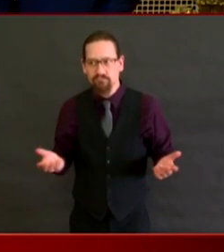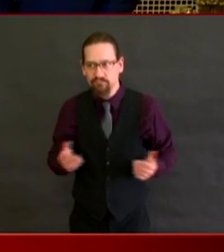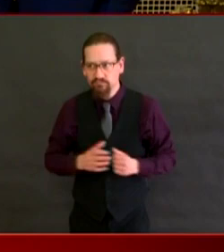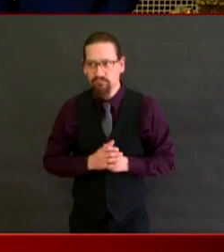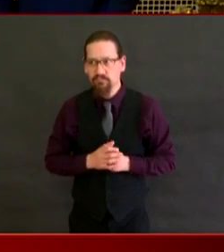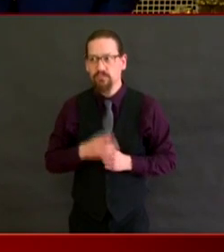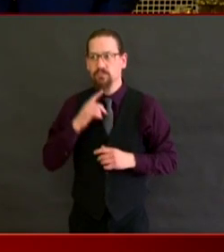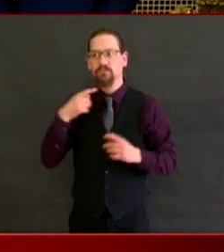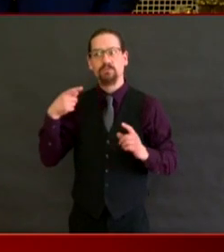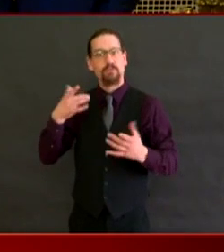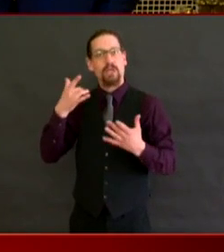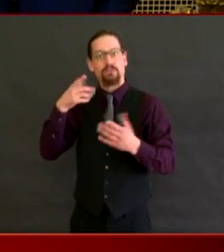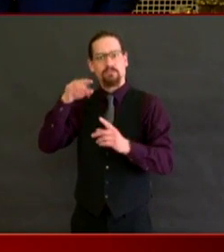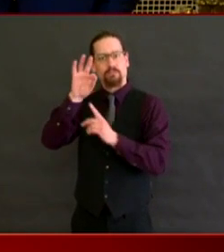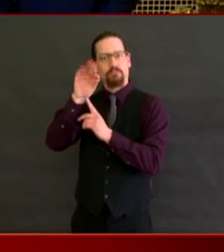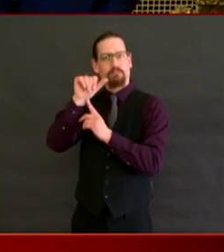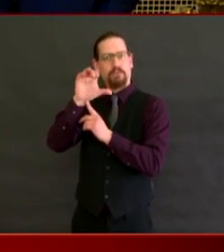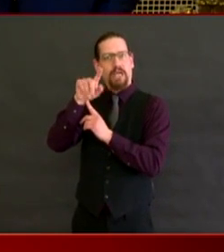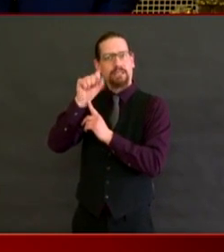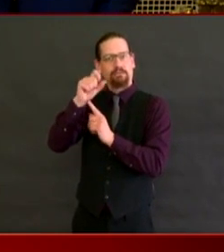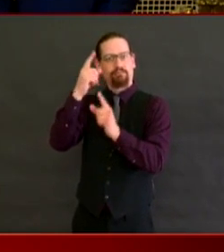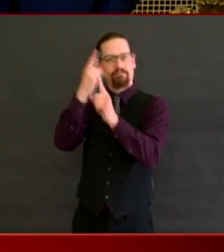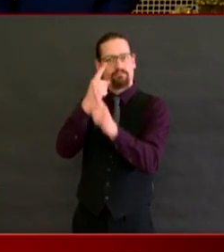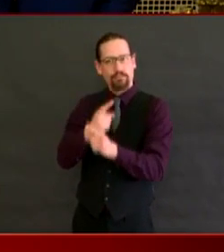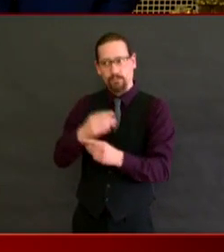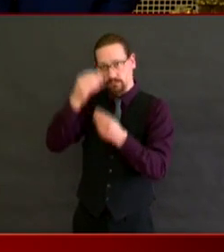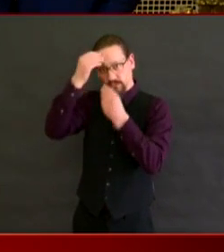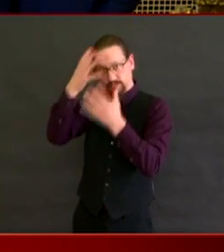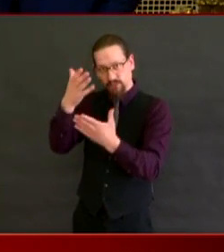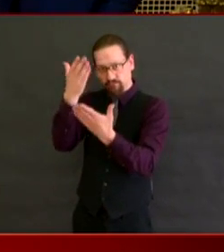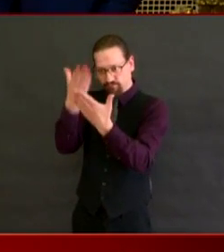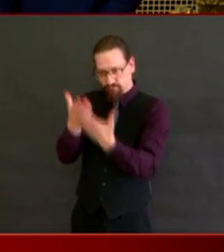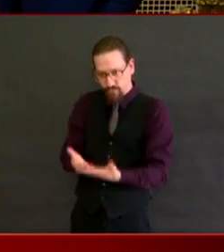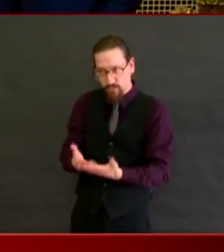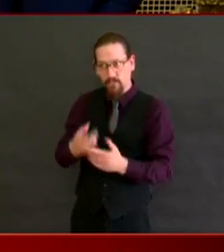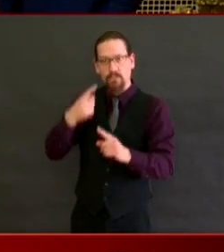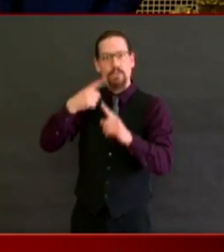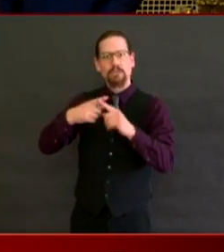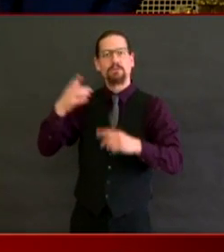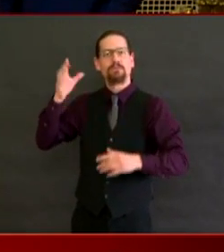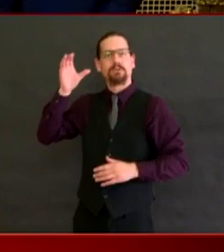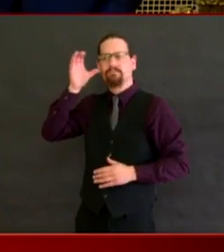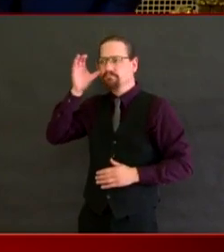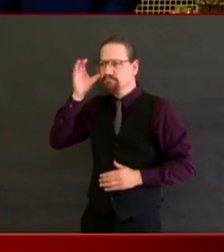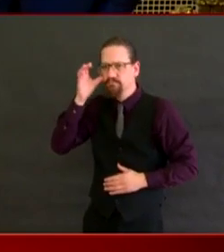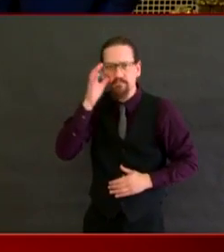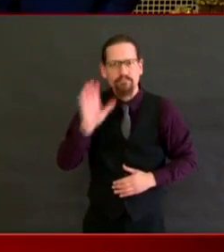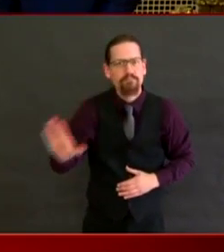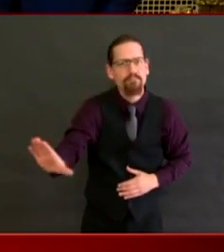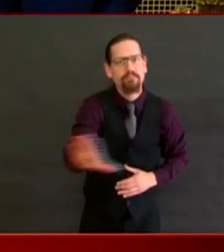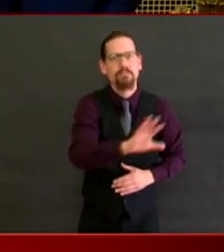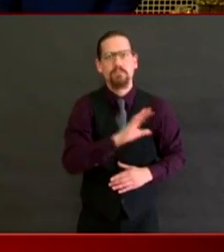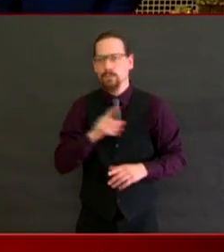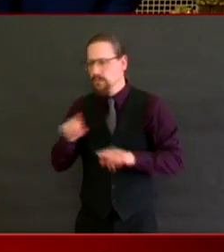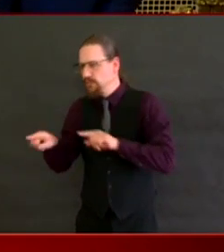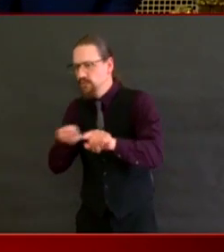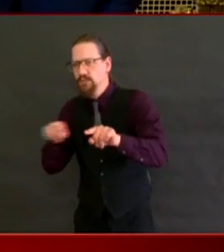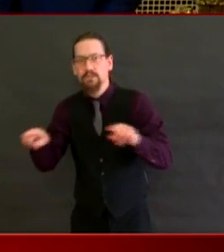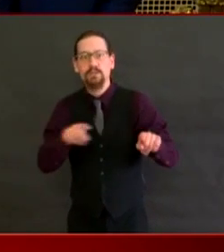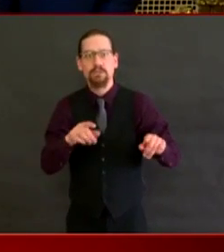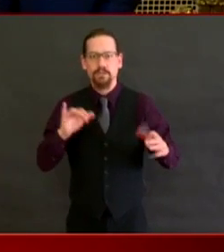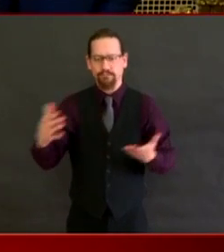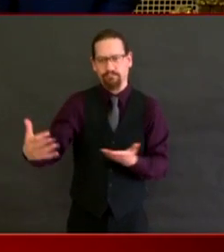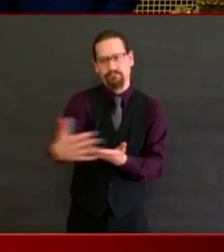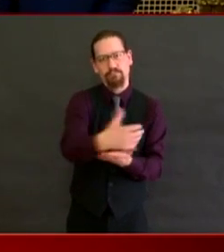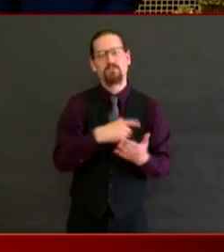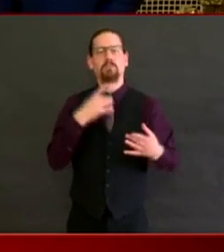listening to experts, and focused on everyone's safety. Our next question is from Bill Bartholomew. Governor, have you